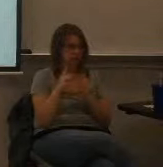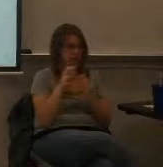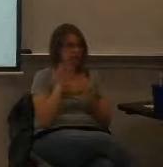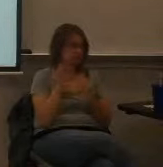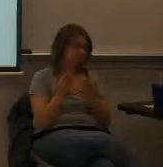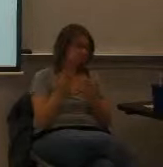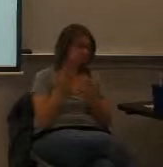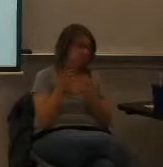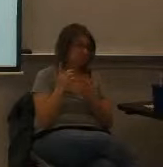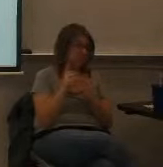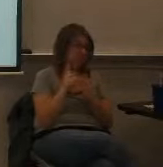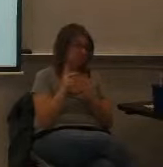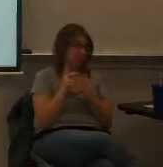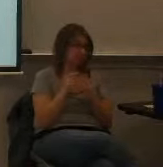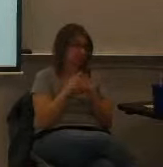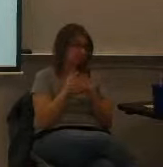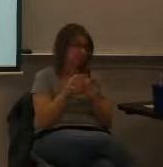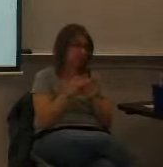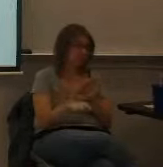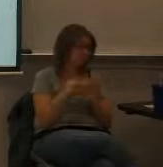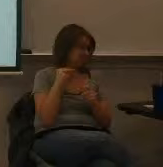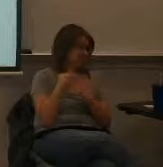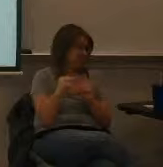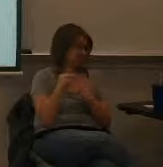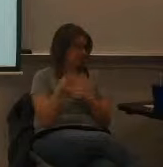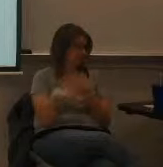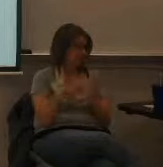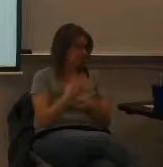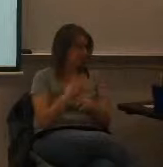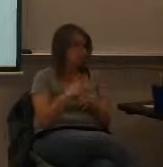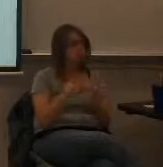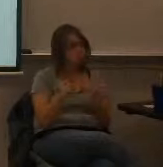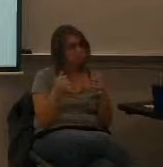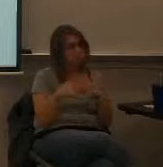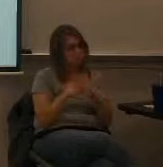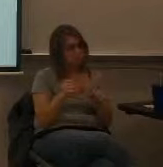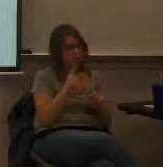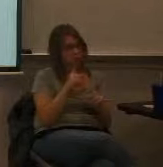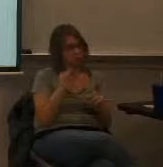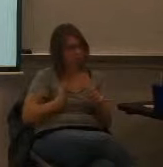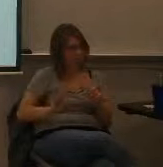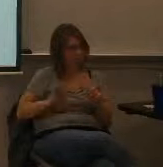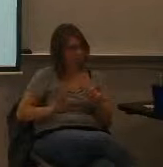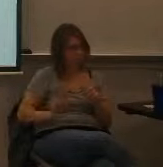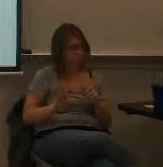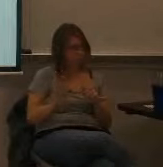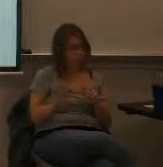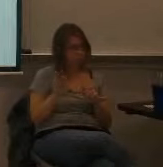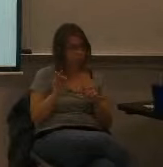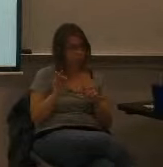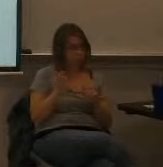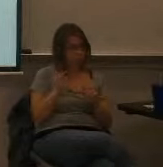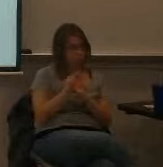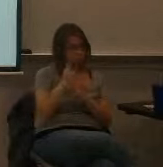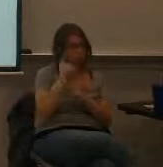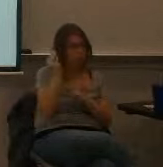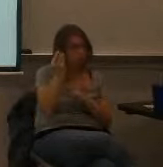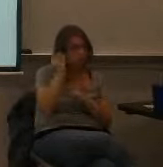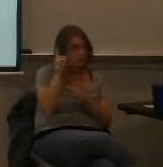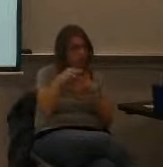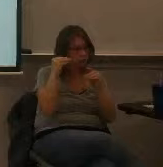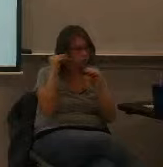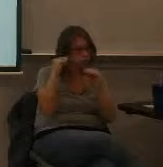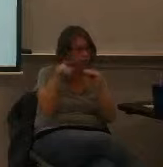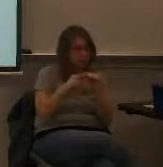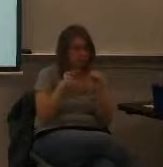is an overly simplistic view of the world, but nonetheless is useful to think about when you're